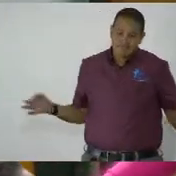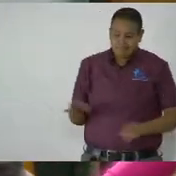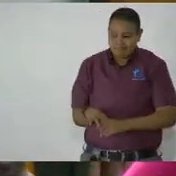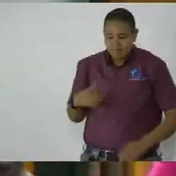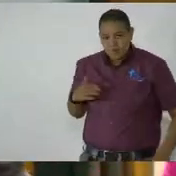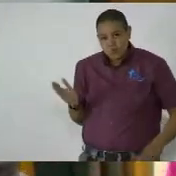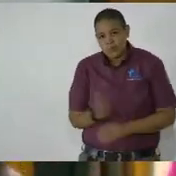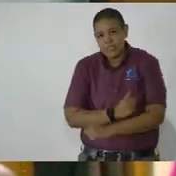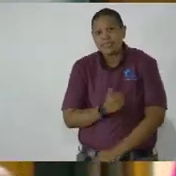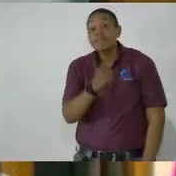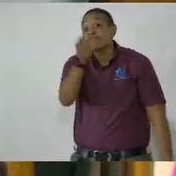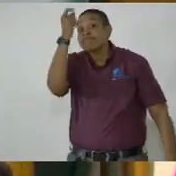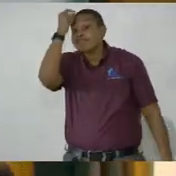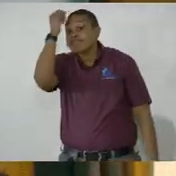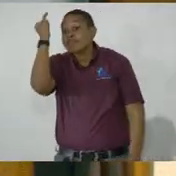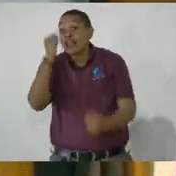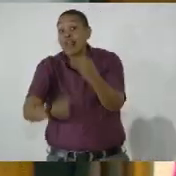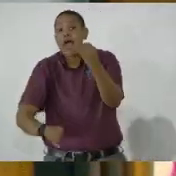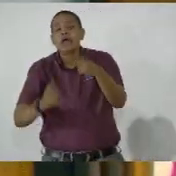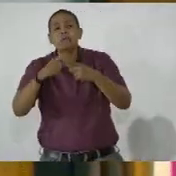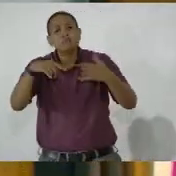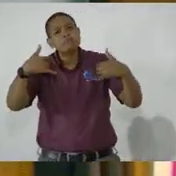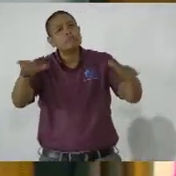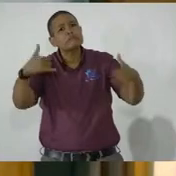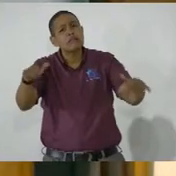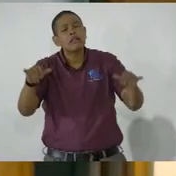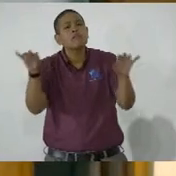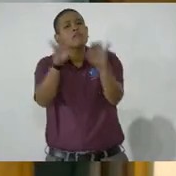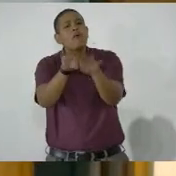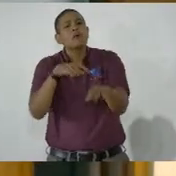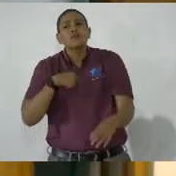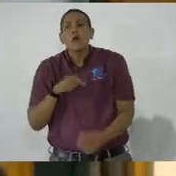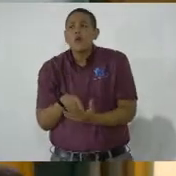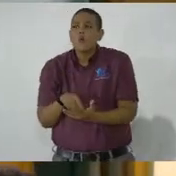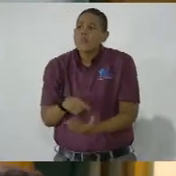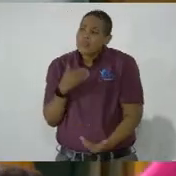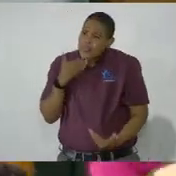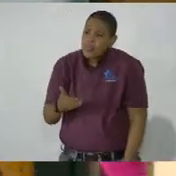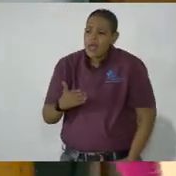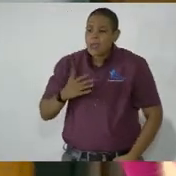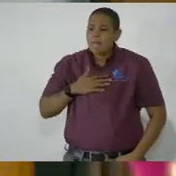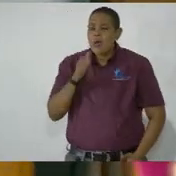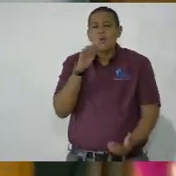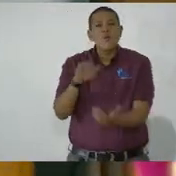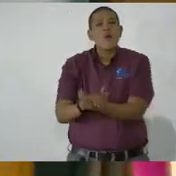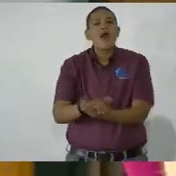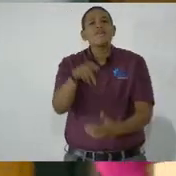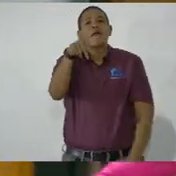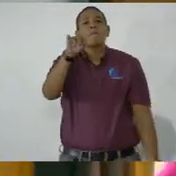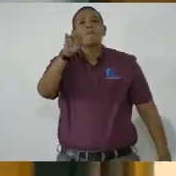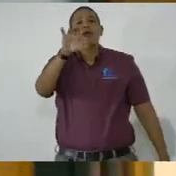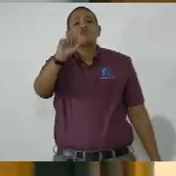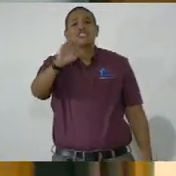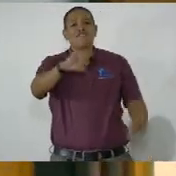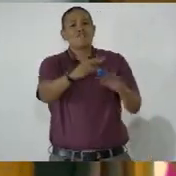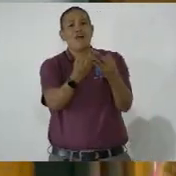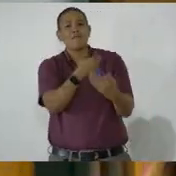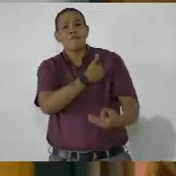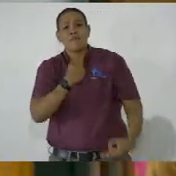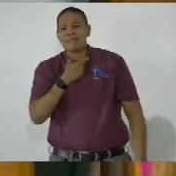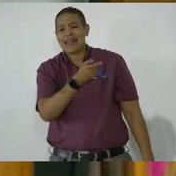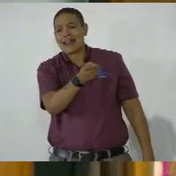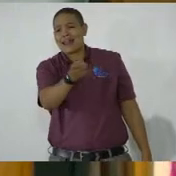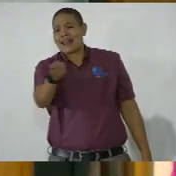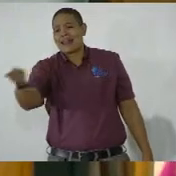Madam Speaker, last and by no means least, I owe a debt of gratitude to my wife, Patricia, and all our family members for being